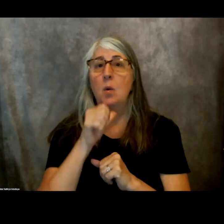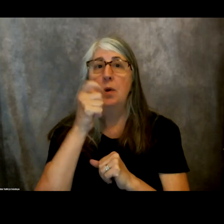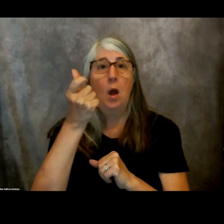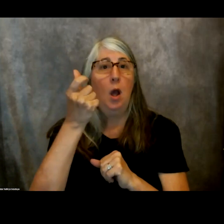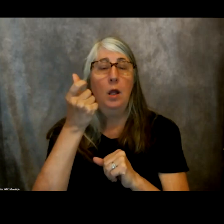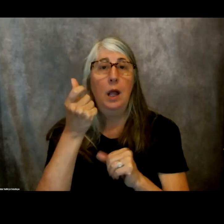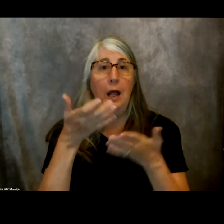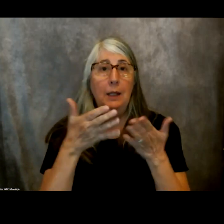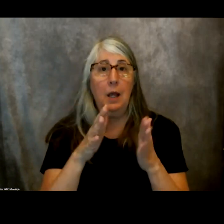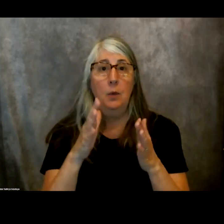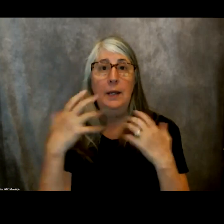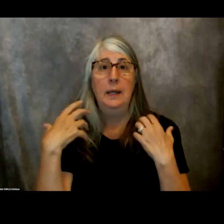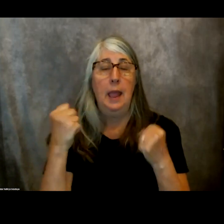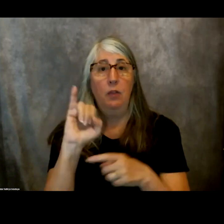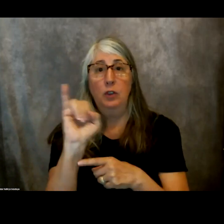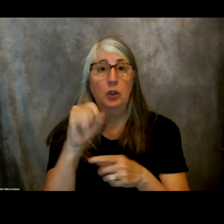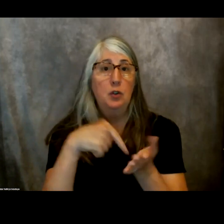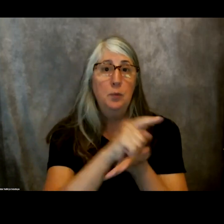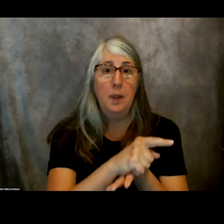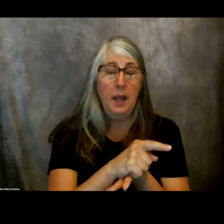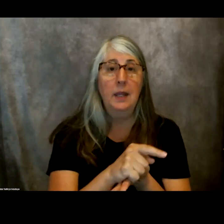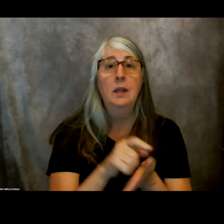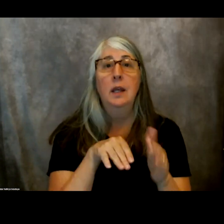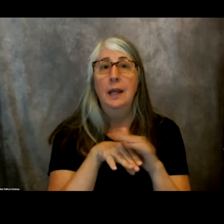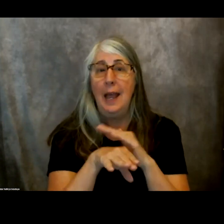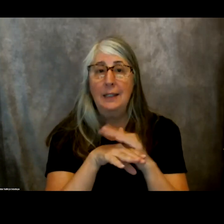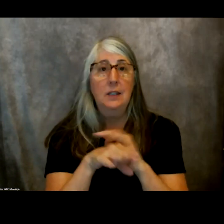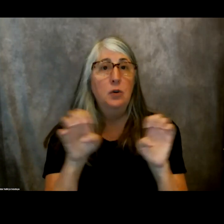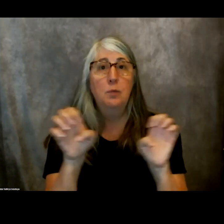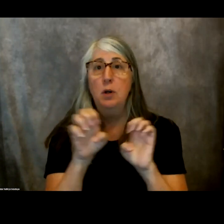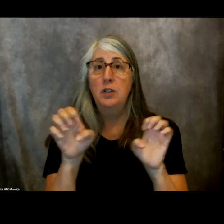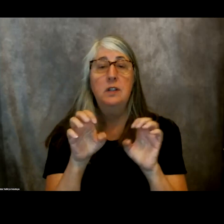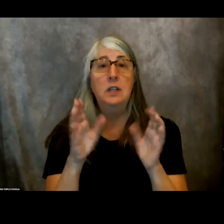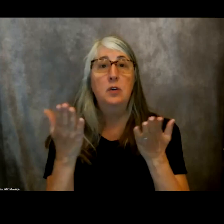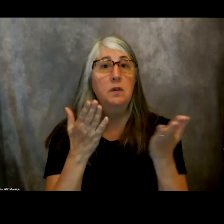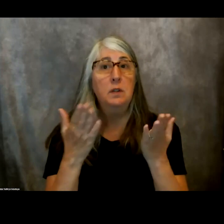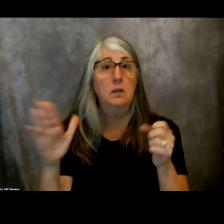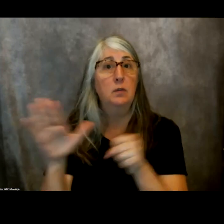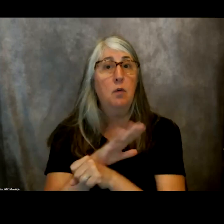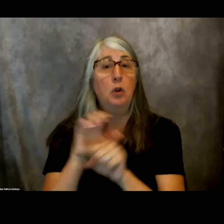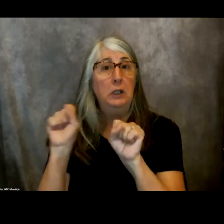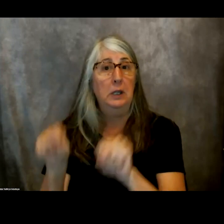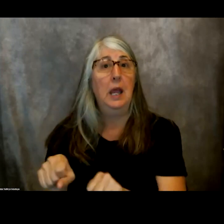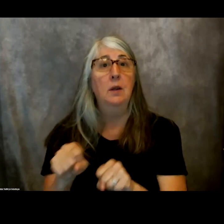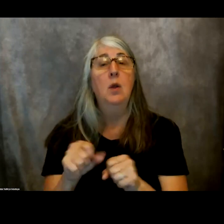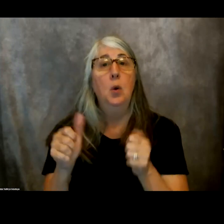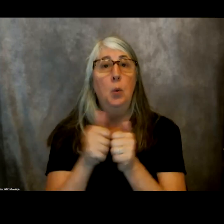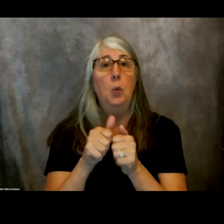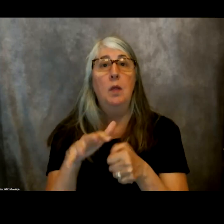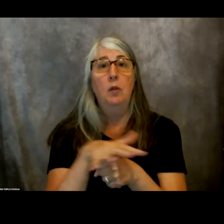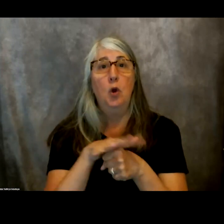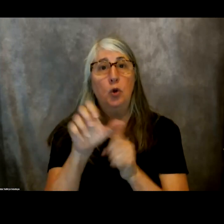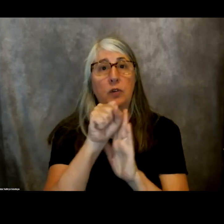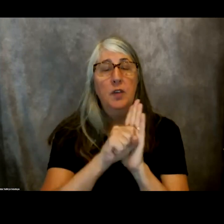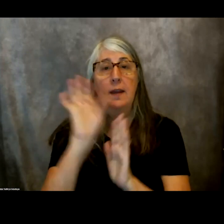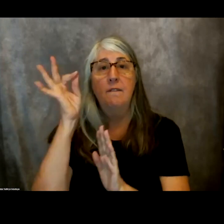services, access to emergency behavioral health services is fully reliant on local, state, or federal grant funding to survive,